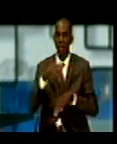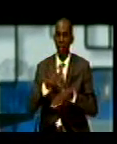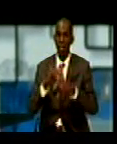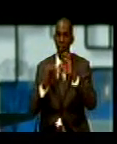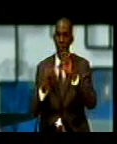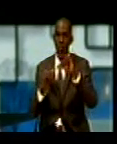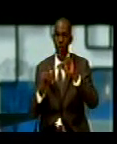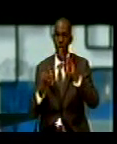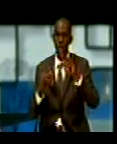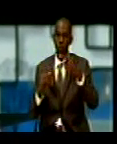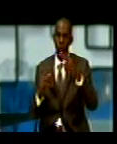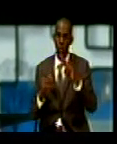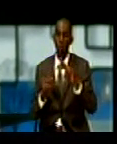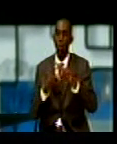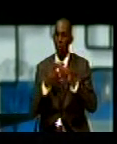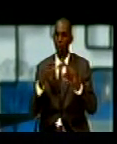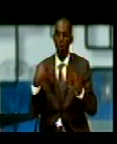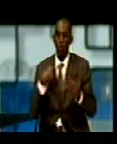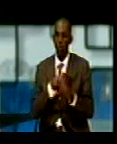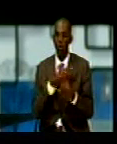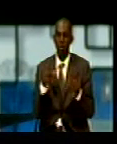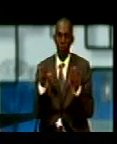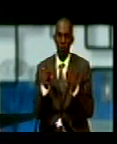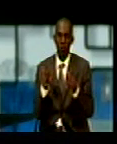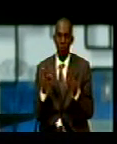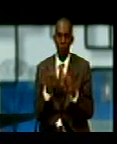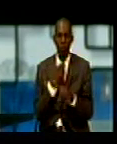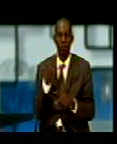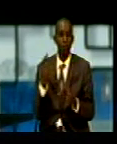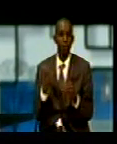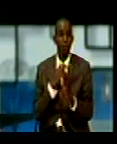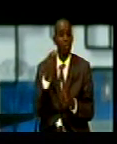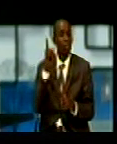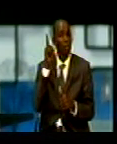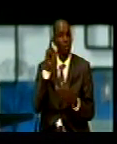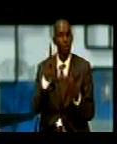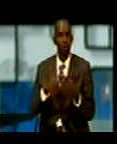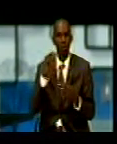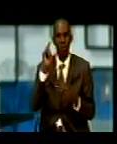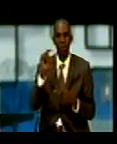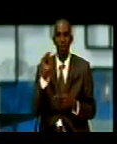we have a live testimony. South Nigeria, River State. Live.